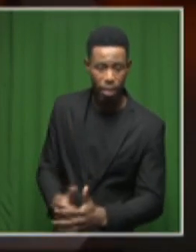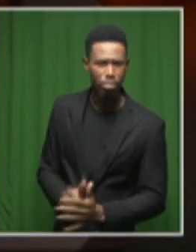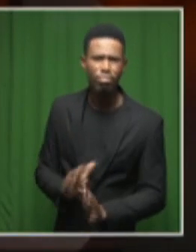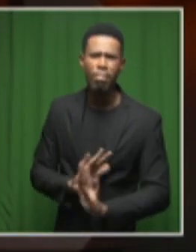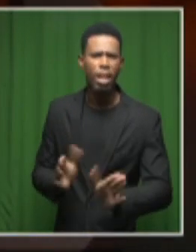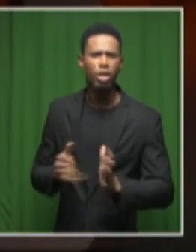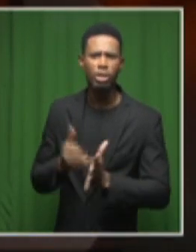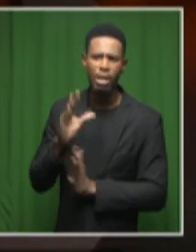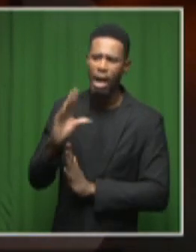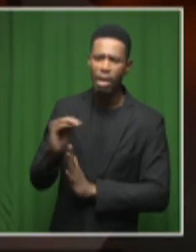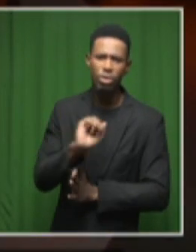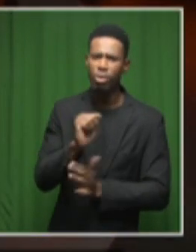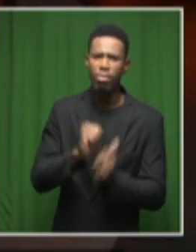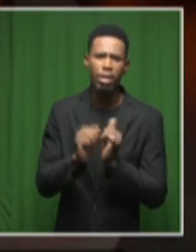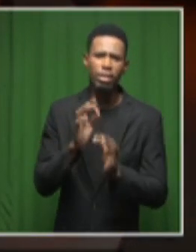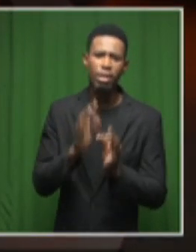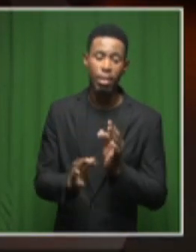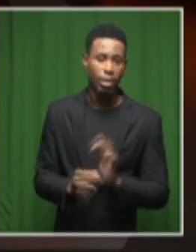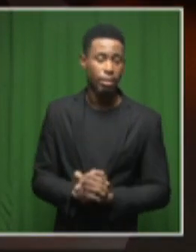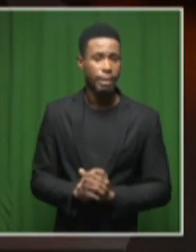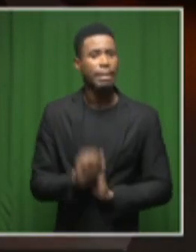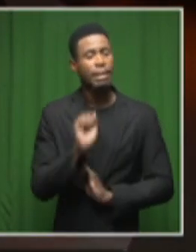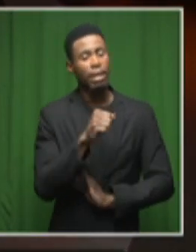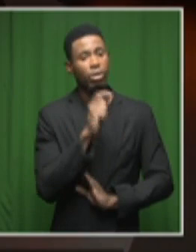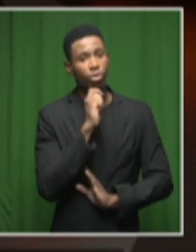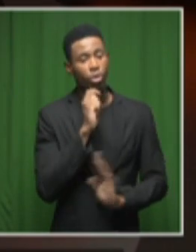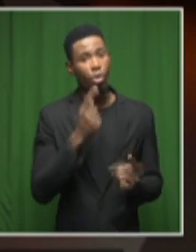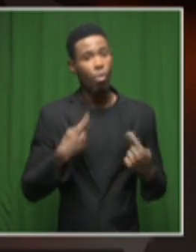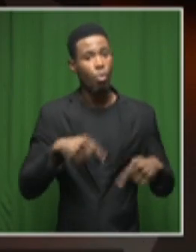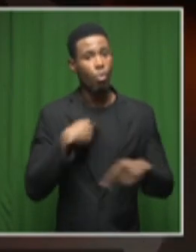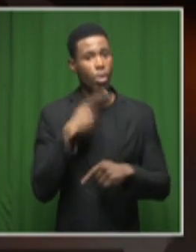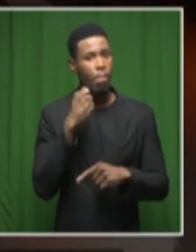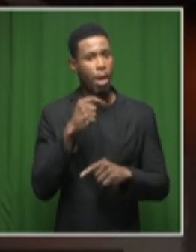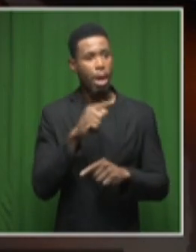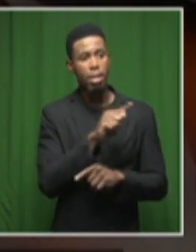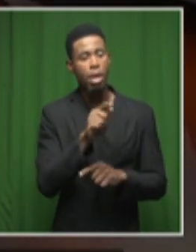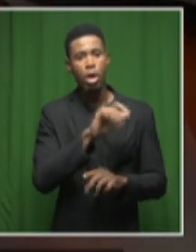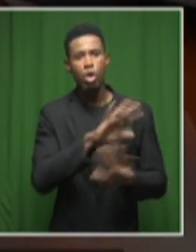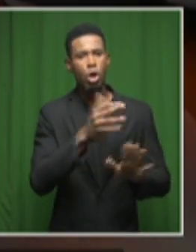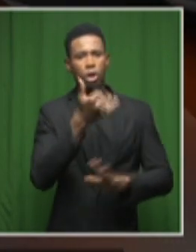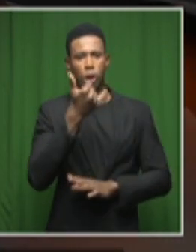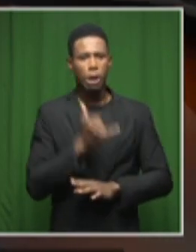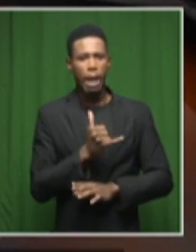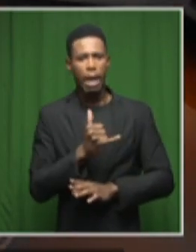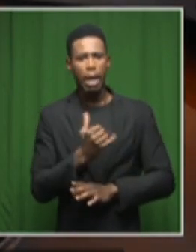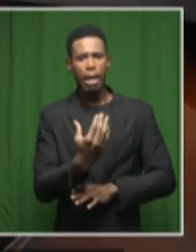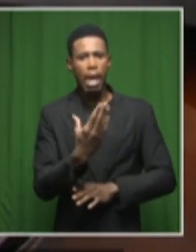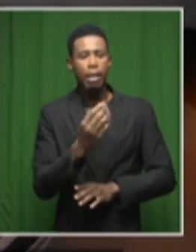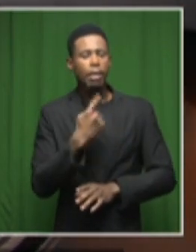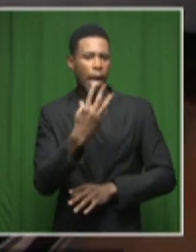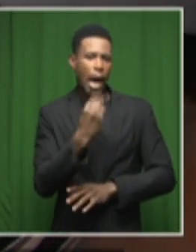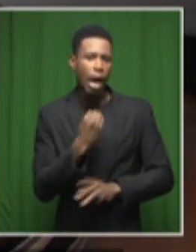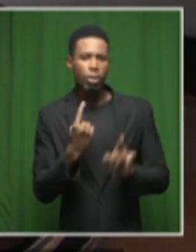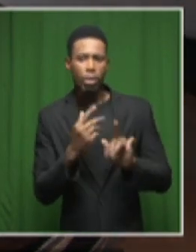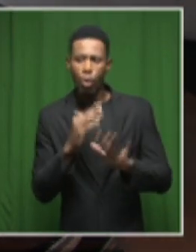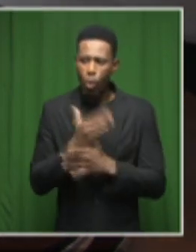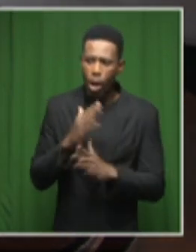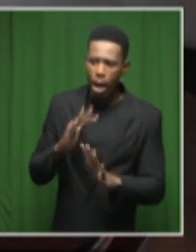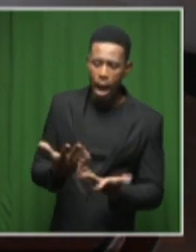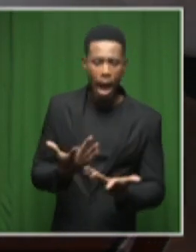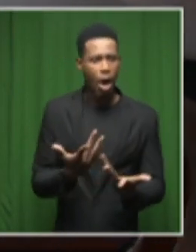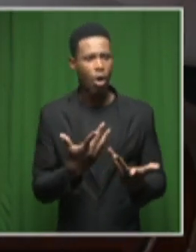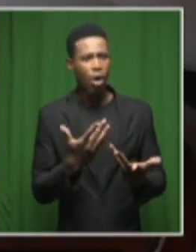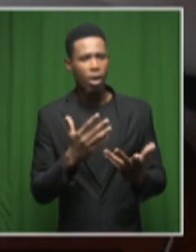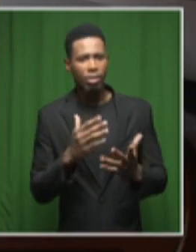be checking on us men. Yeah. Okay, sure, they may check how's work, how's everything, Yeah. but nobody actually checks Yes. how's your heart. The being.